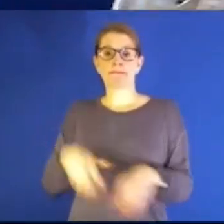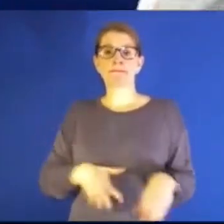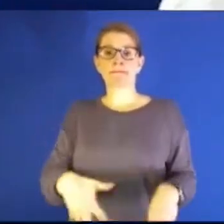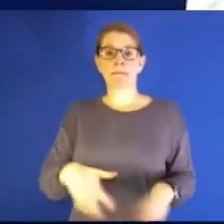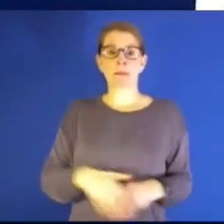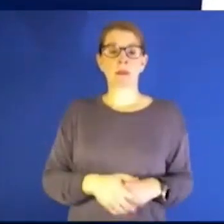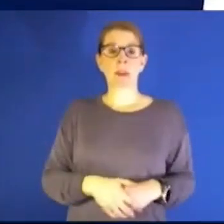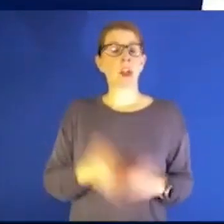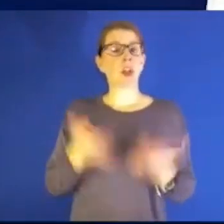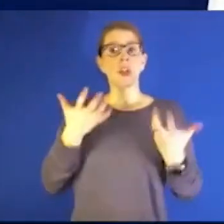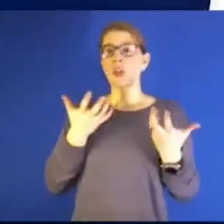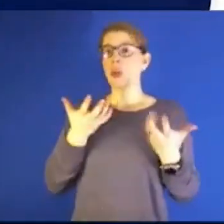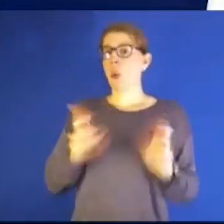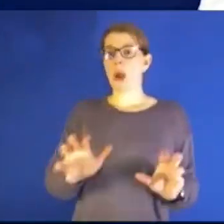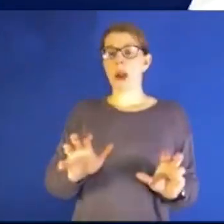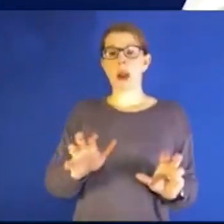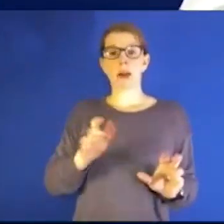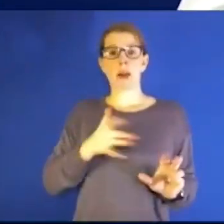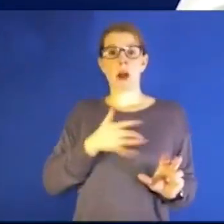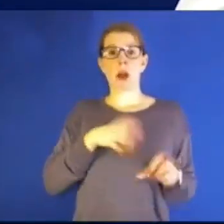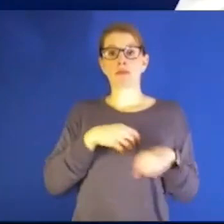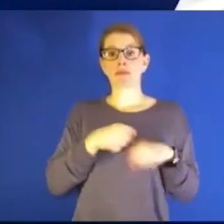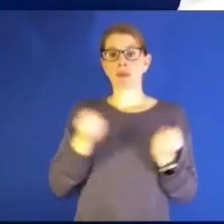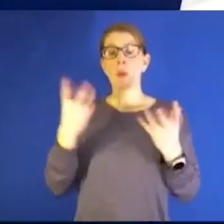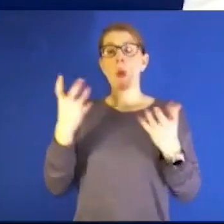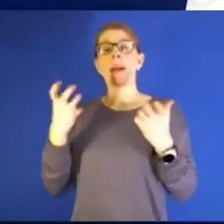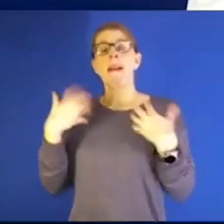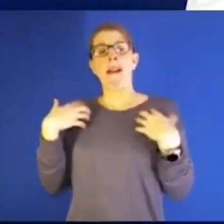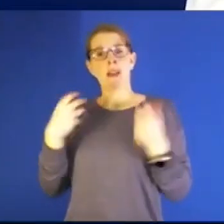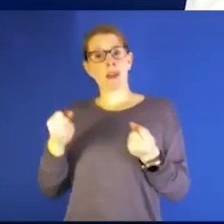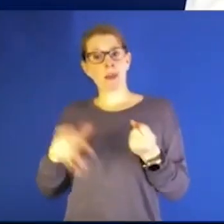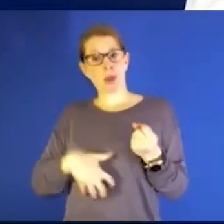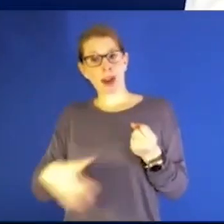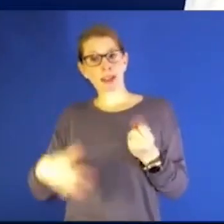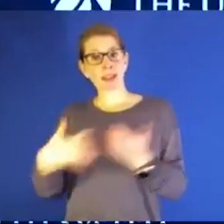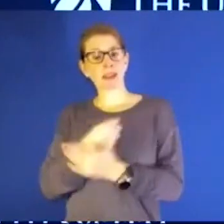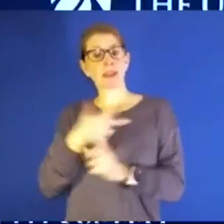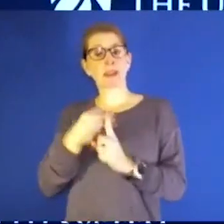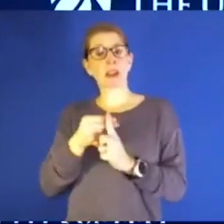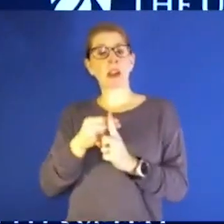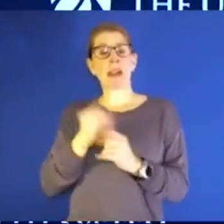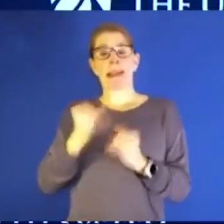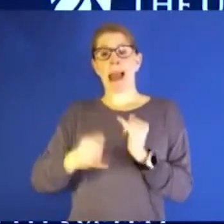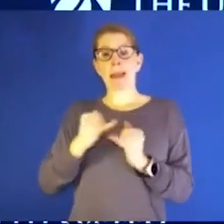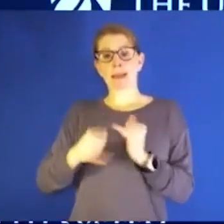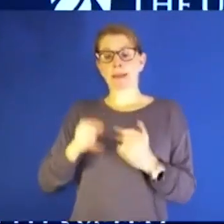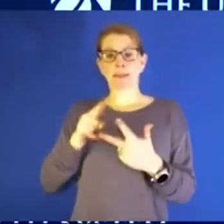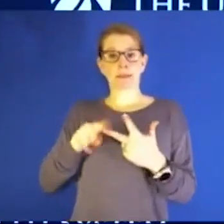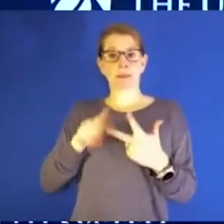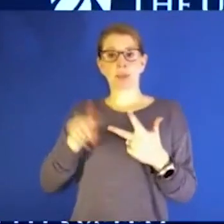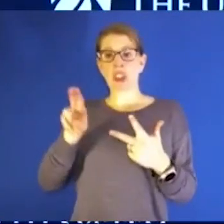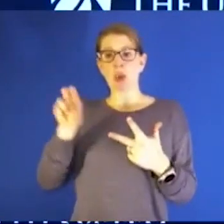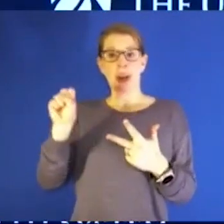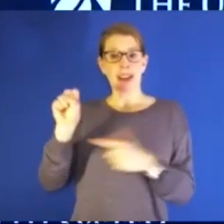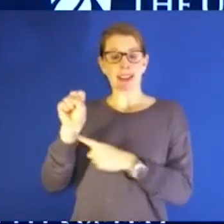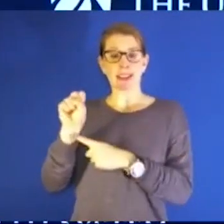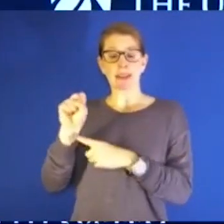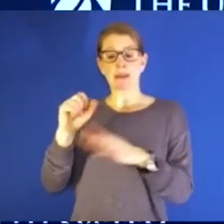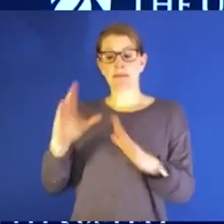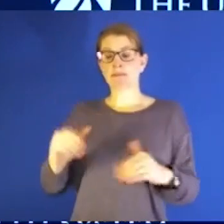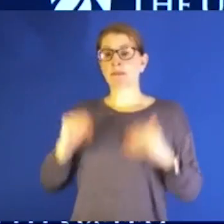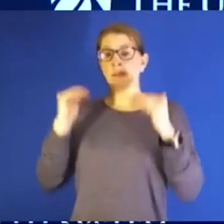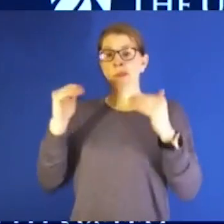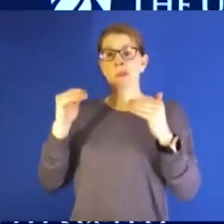heart, you want a healthy pregnancy, get vaccinated. One last point, the United States has a much higher death rate from COVID